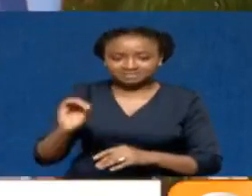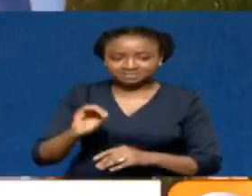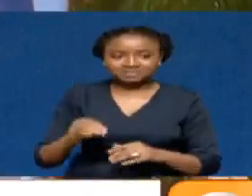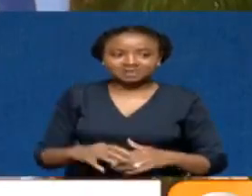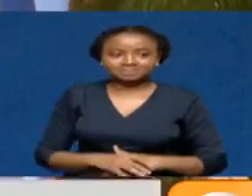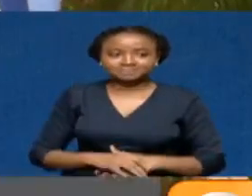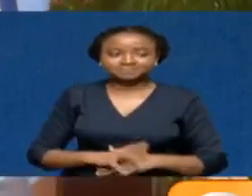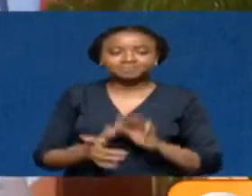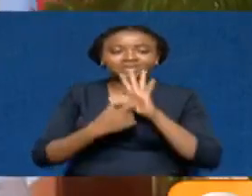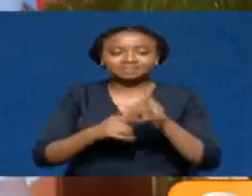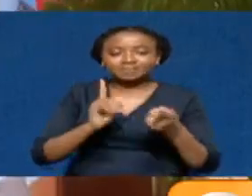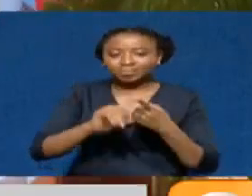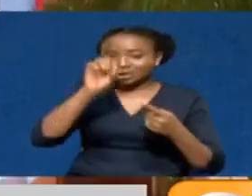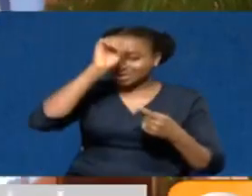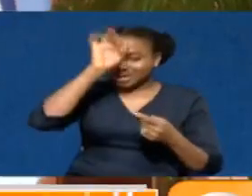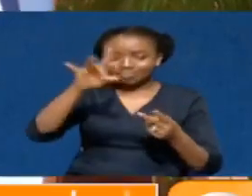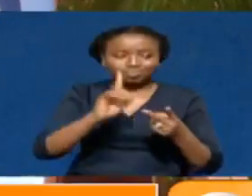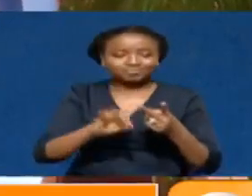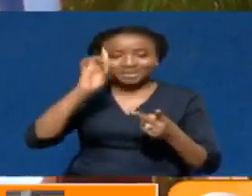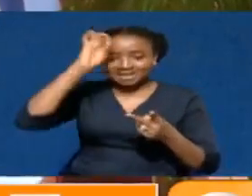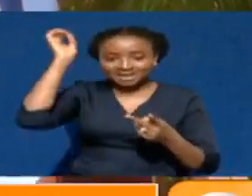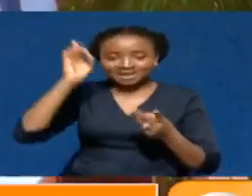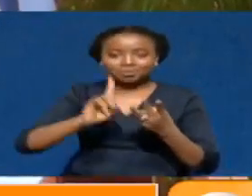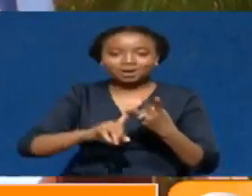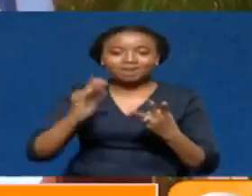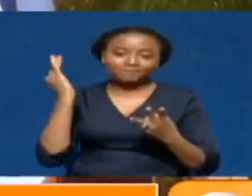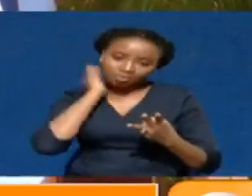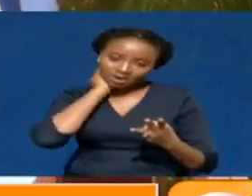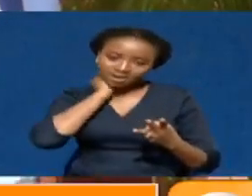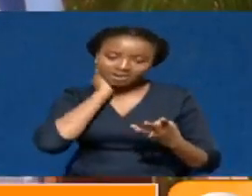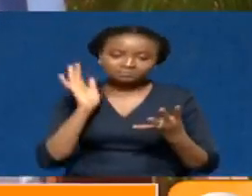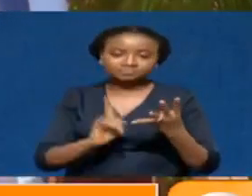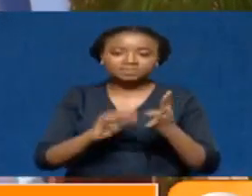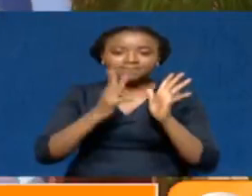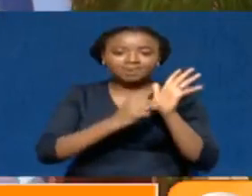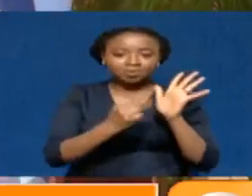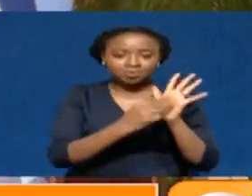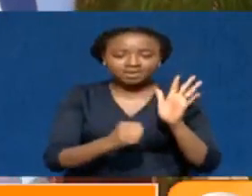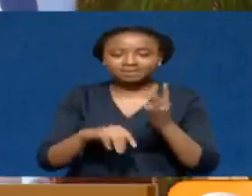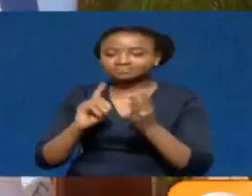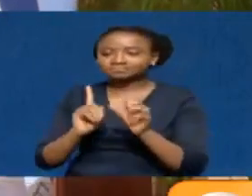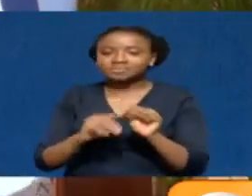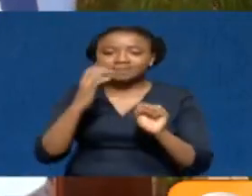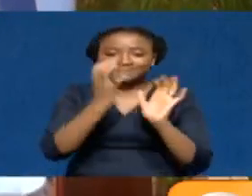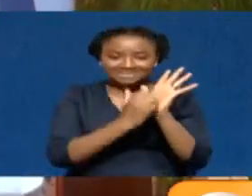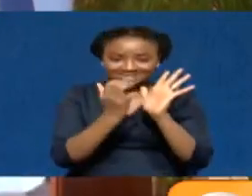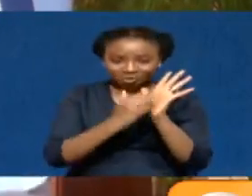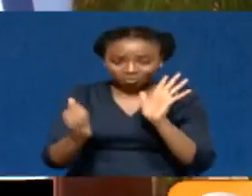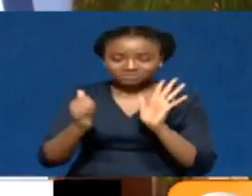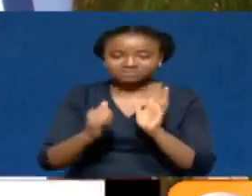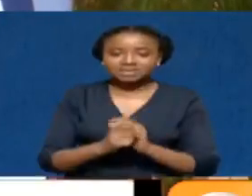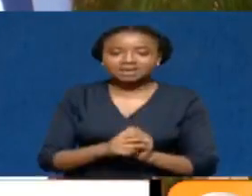week. These are Kiambu, Nyandarua, Murang'a, Makueni,